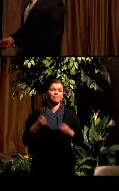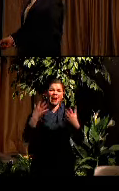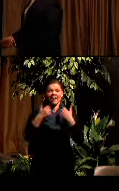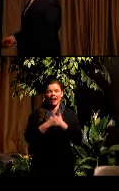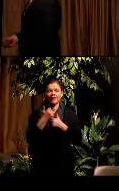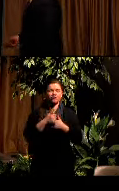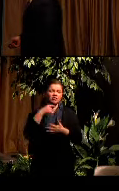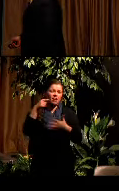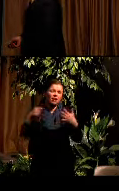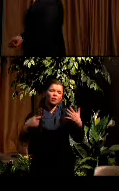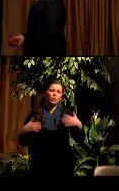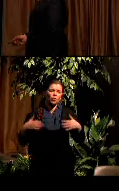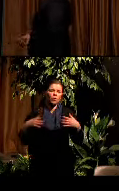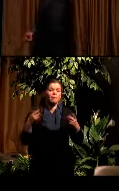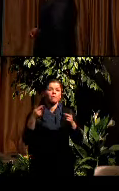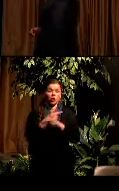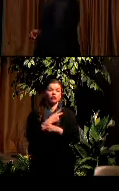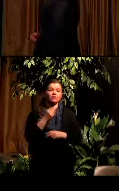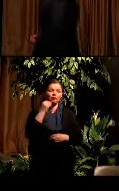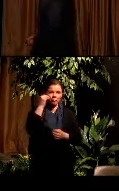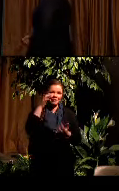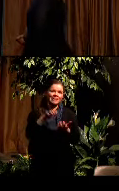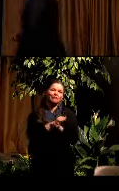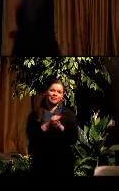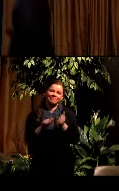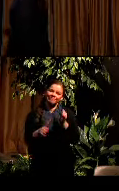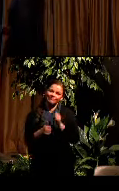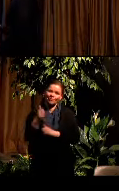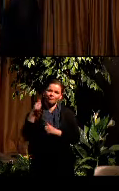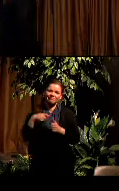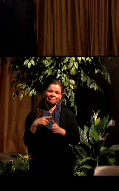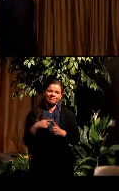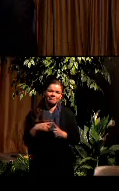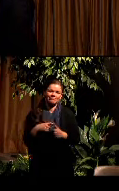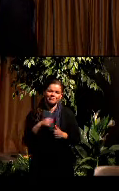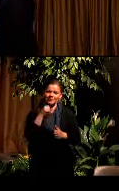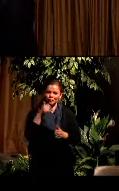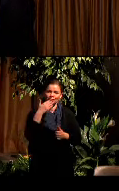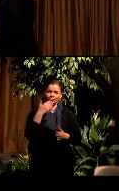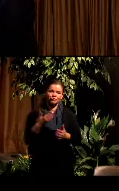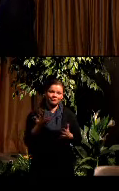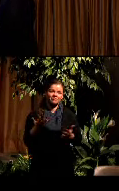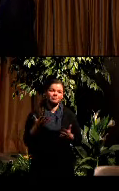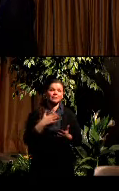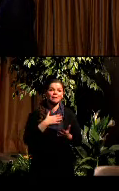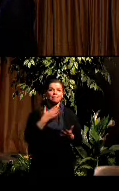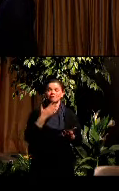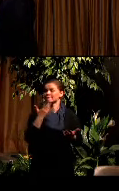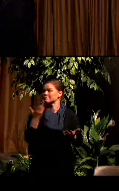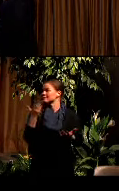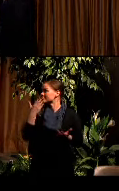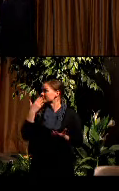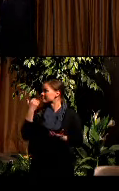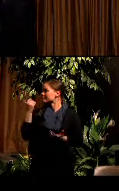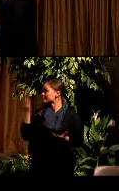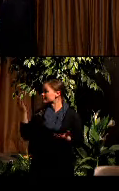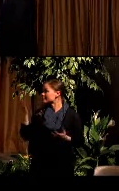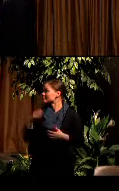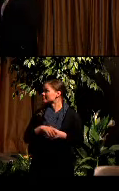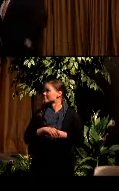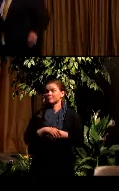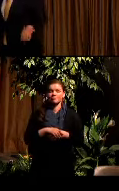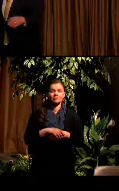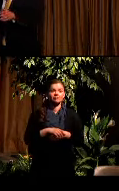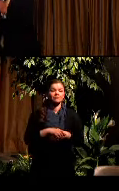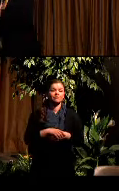is habitat destruction. This is not a good slide, but it's the best one I've got. The other thing that makes me very nervous is that